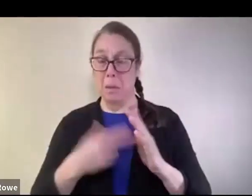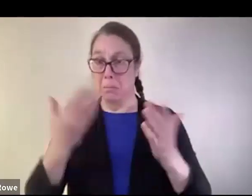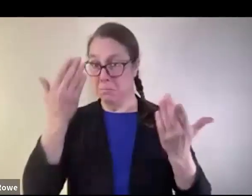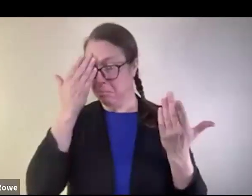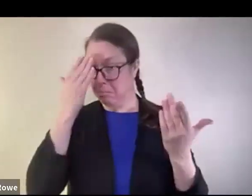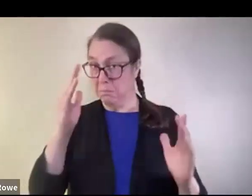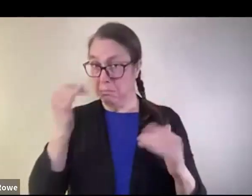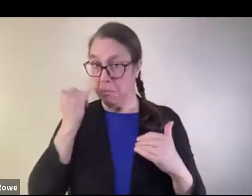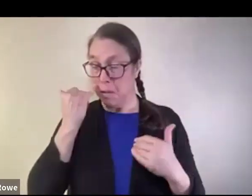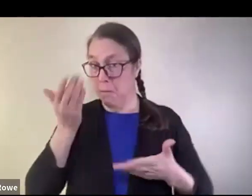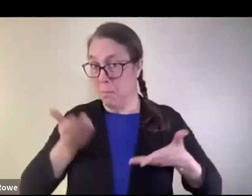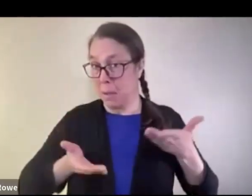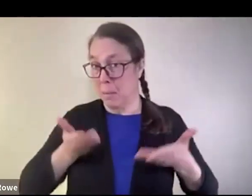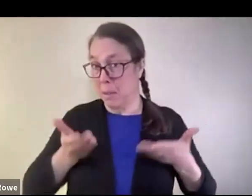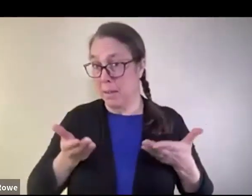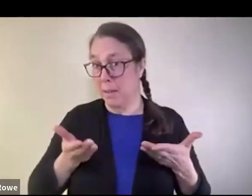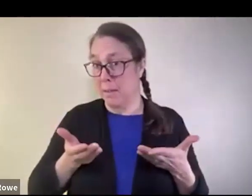a